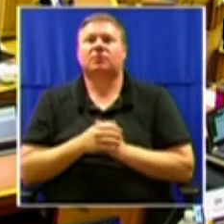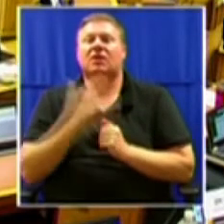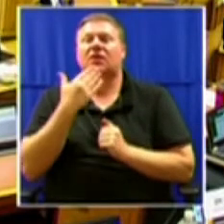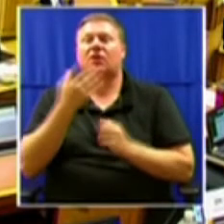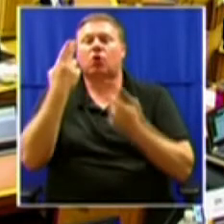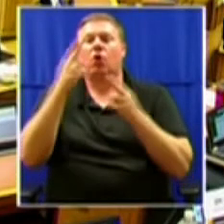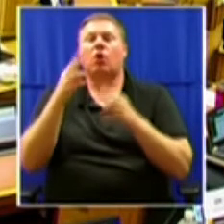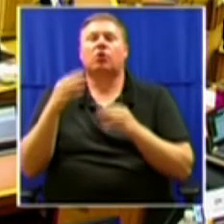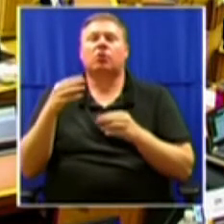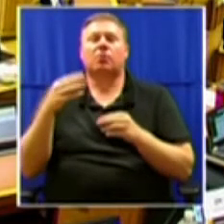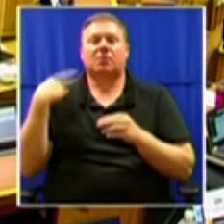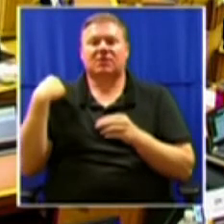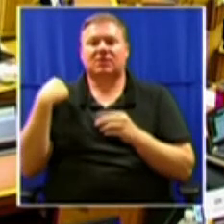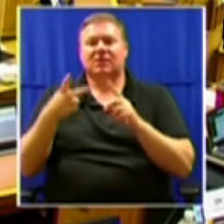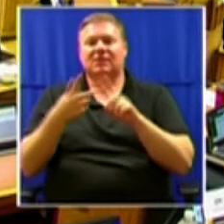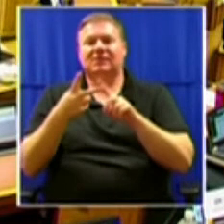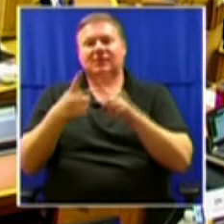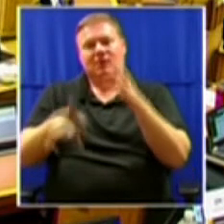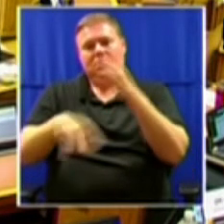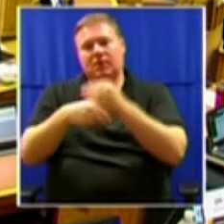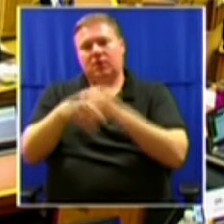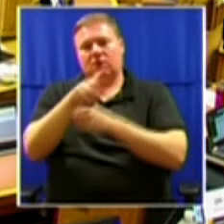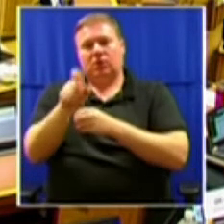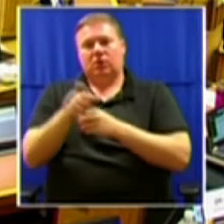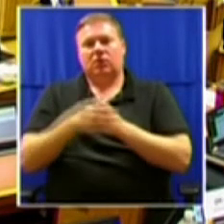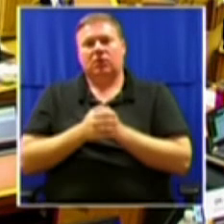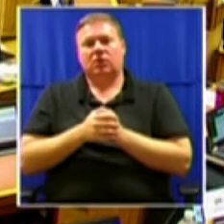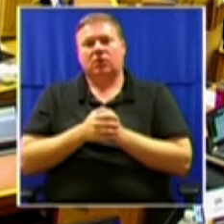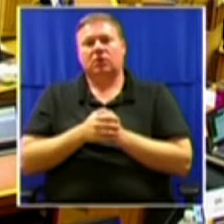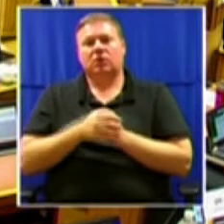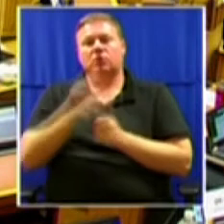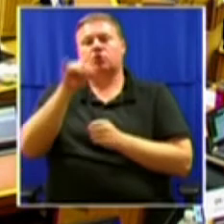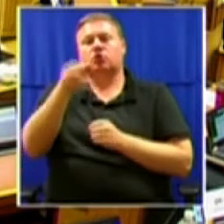second supplementary question will be asked by the Honourable Jumat Peterson.